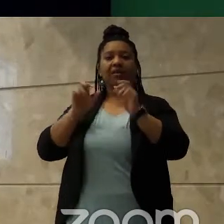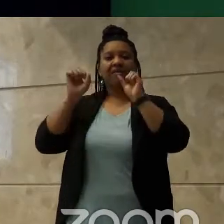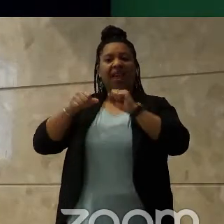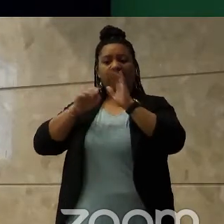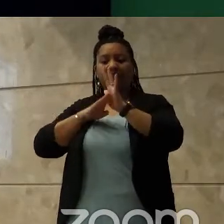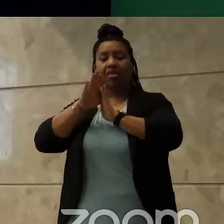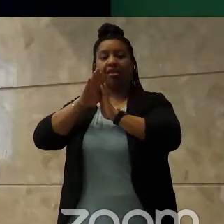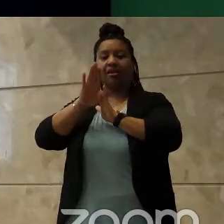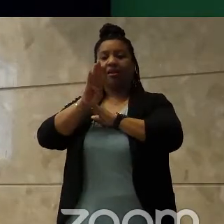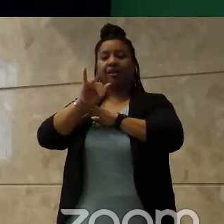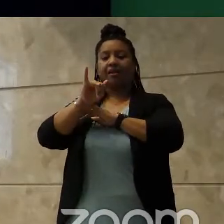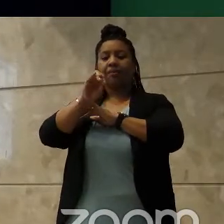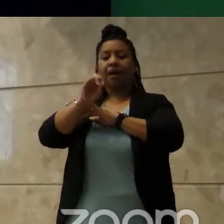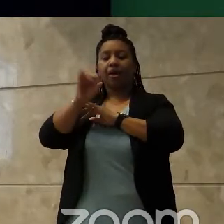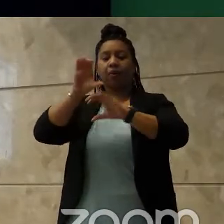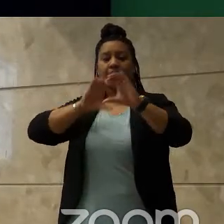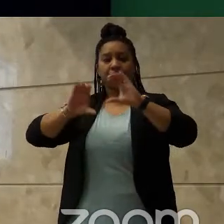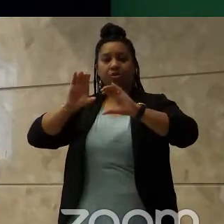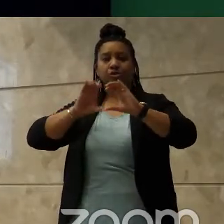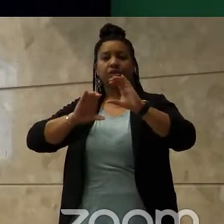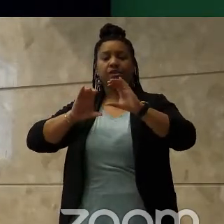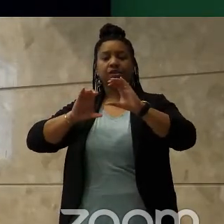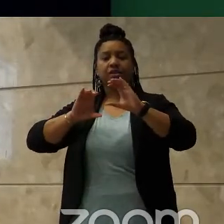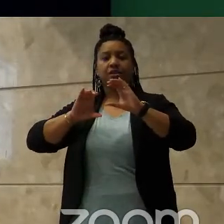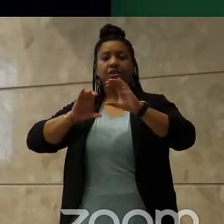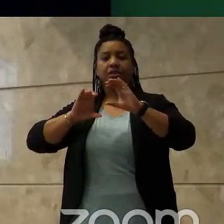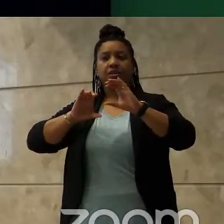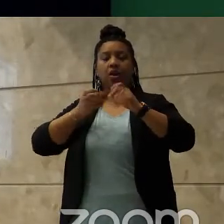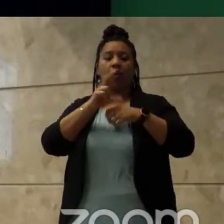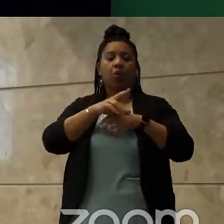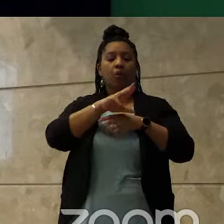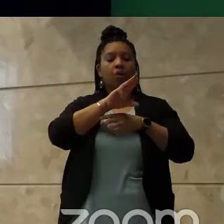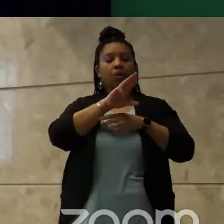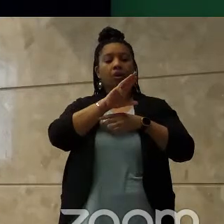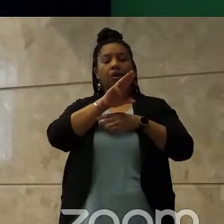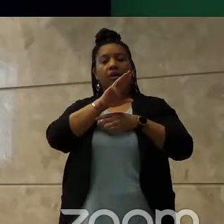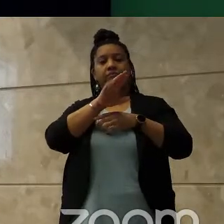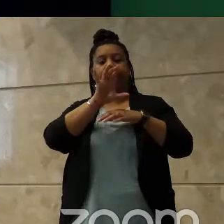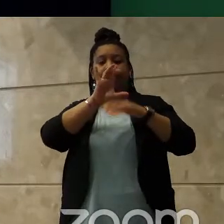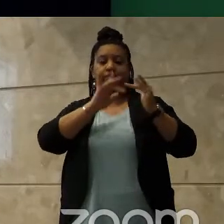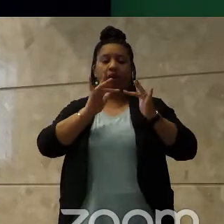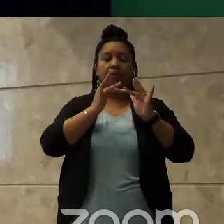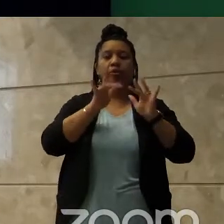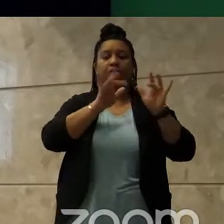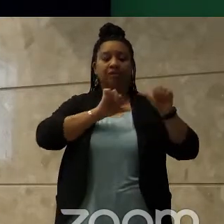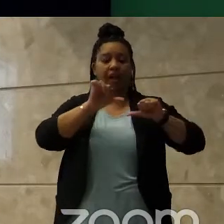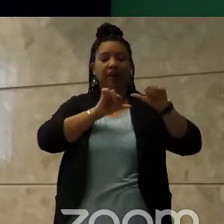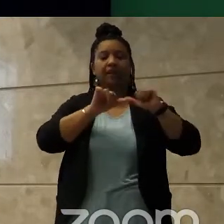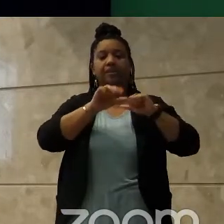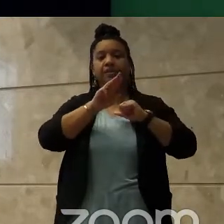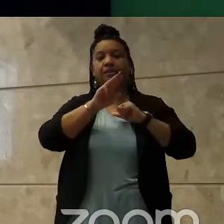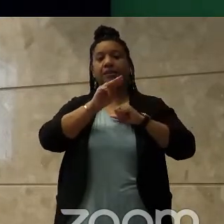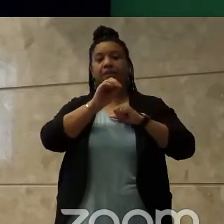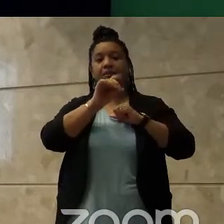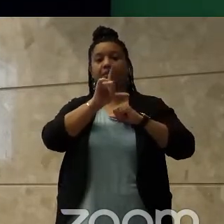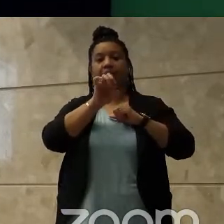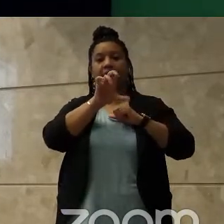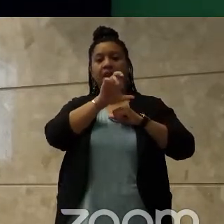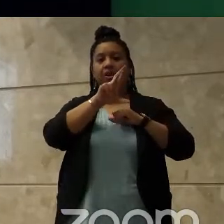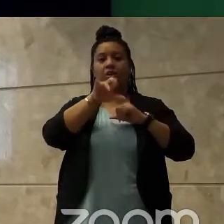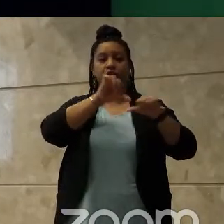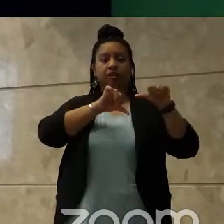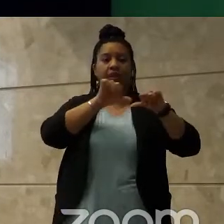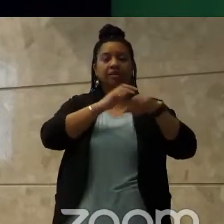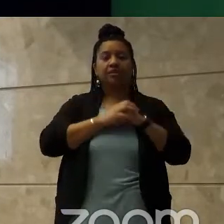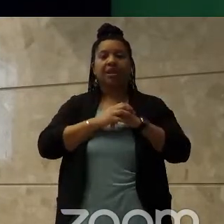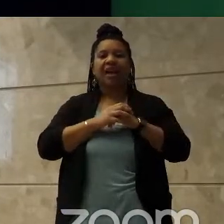biochemistry, you see, or molecular biology or computer science? And how do we make it the case that